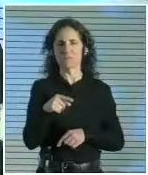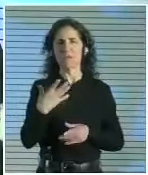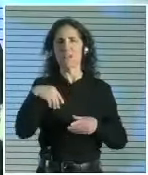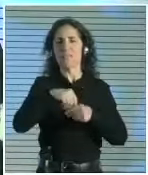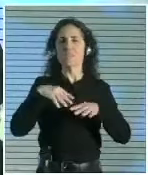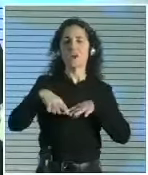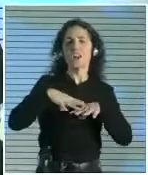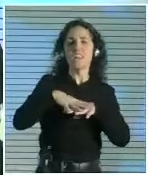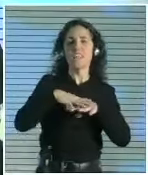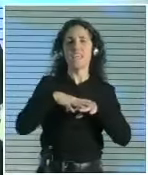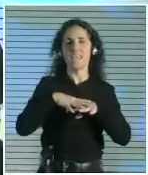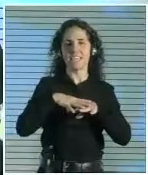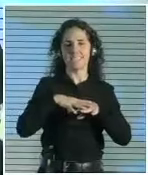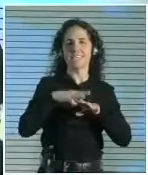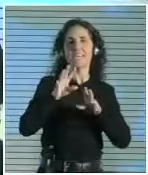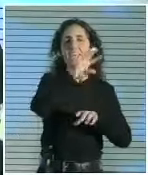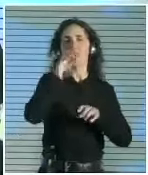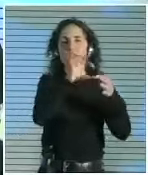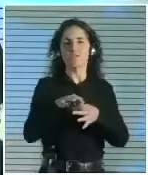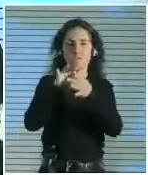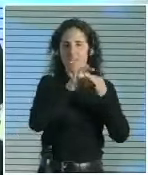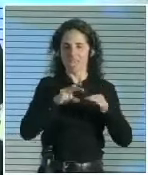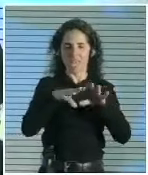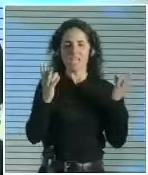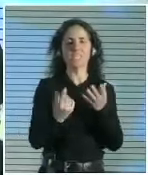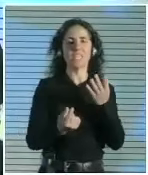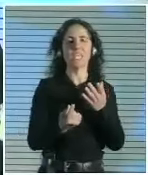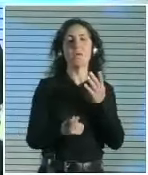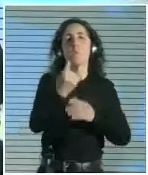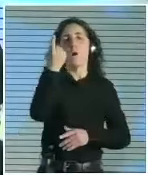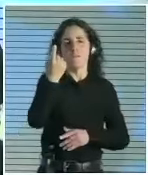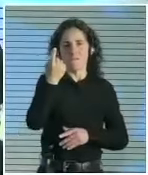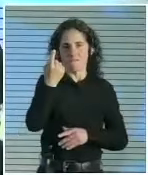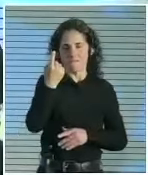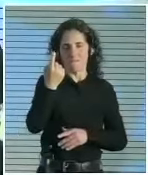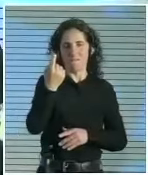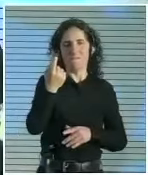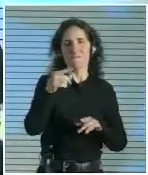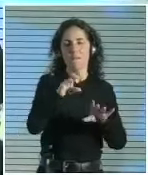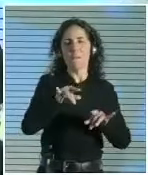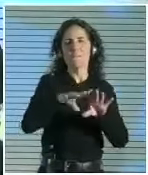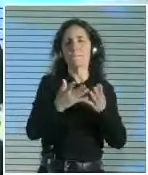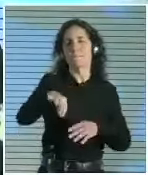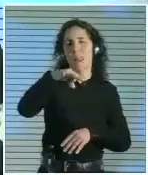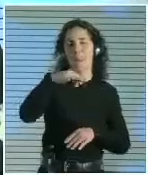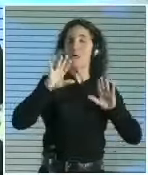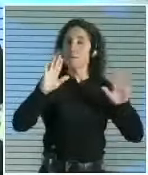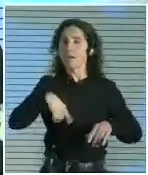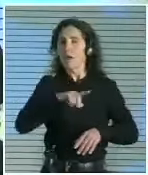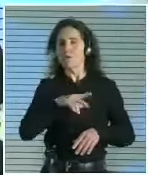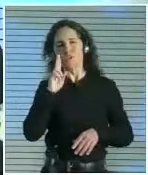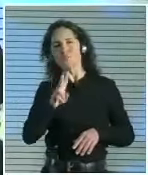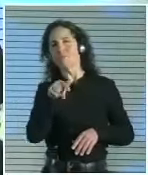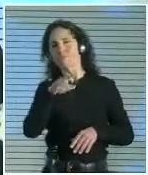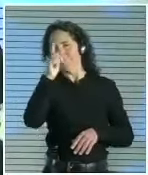about in a bit. But critically, we're seeing these concepts scaled through brands,